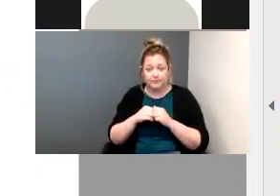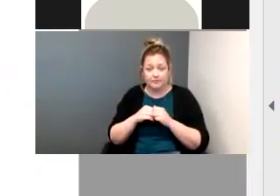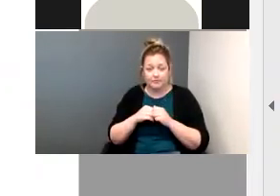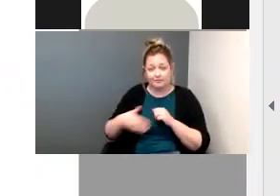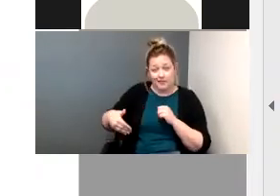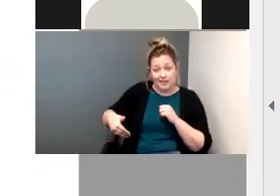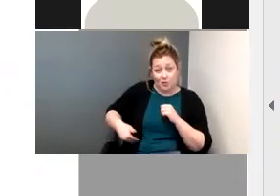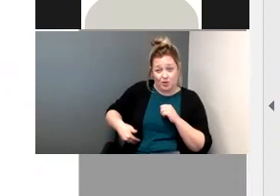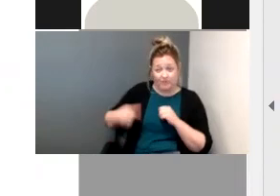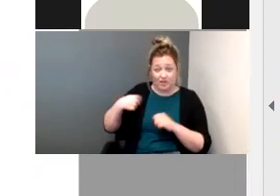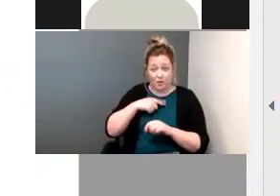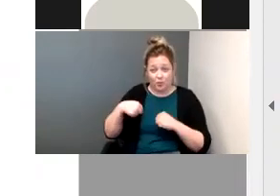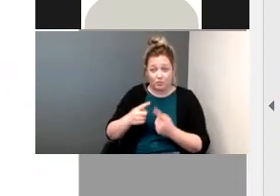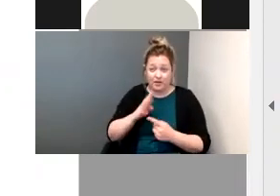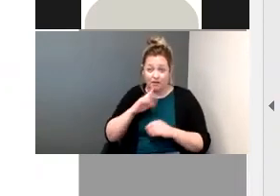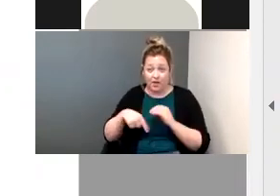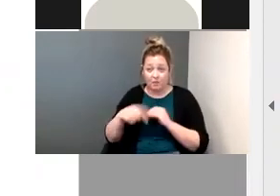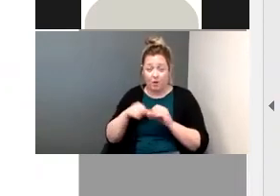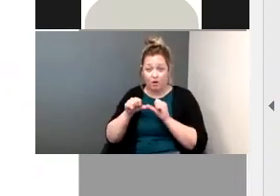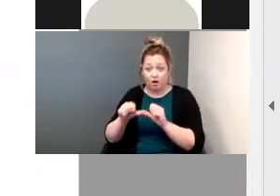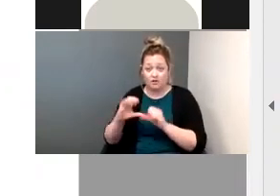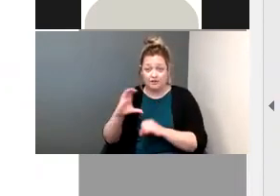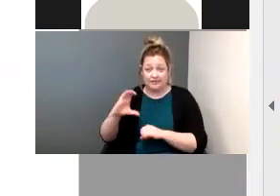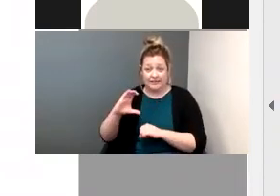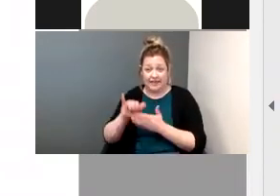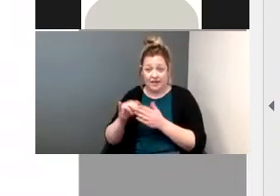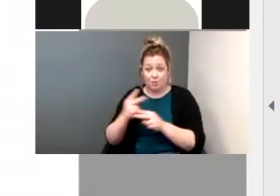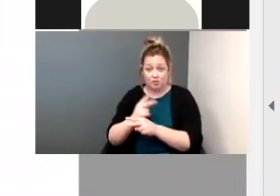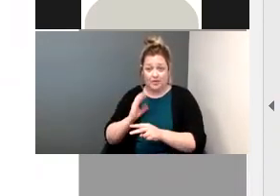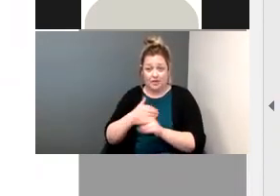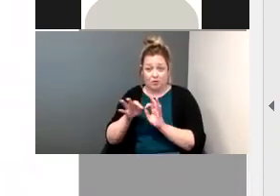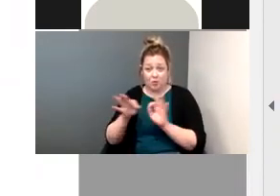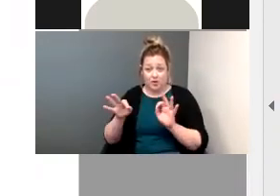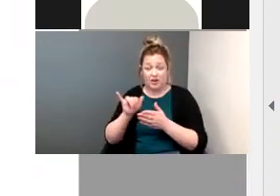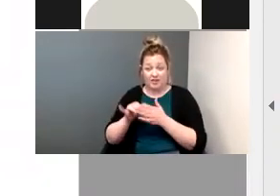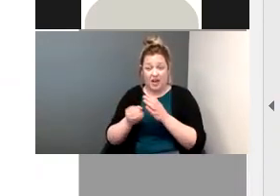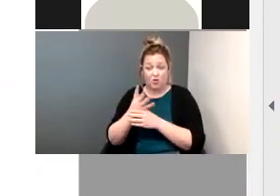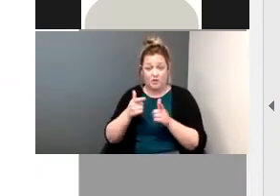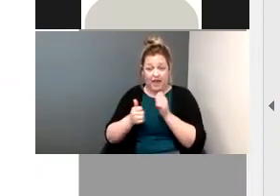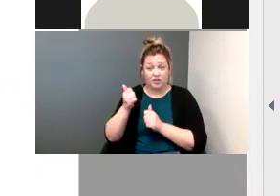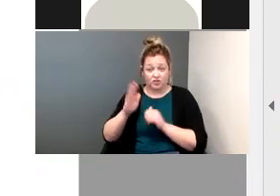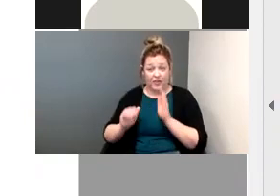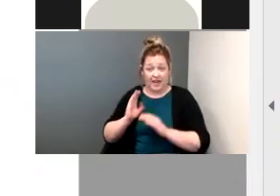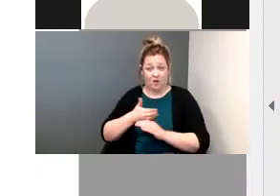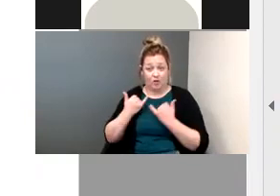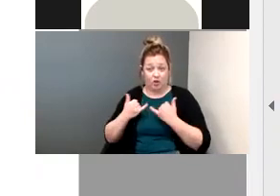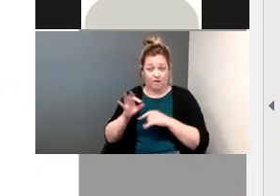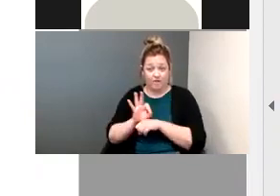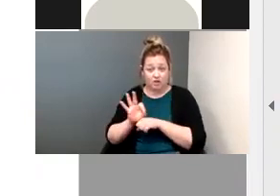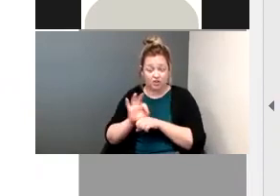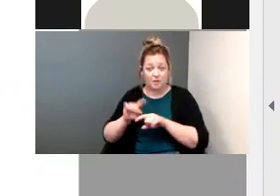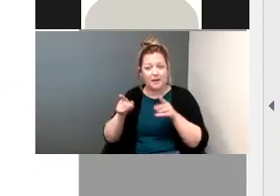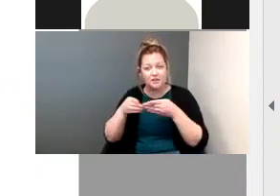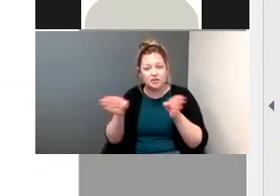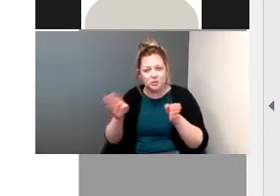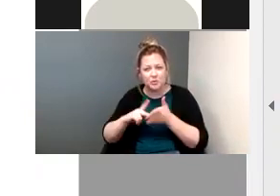talking about this constant c that multiplies our equation and that grows faster than our current function. But in general, what we mean by